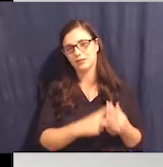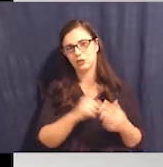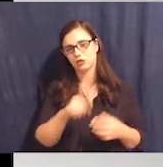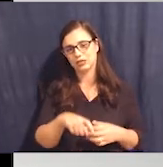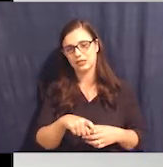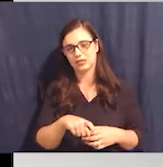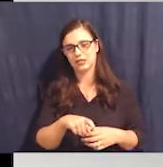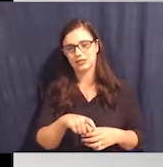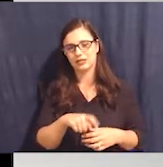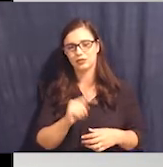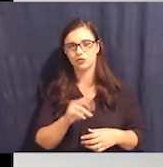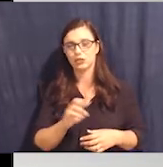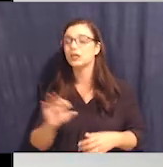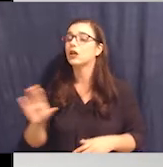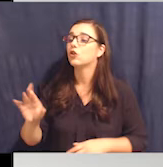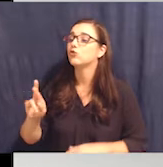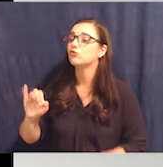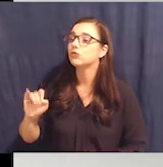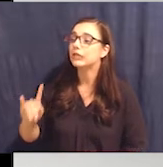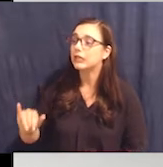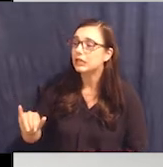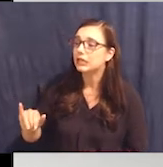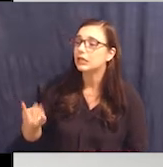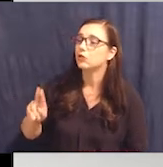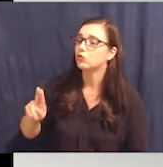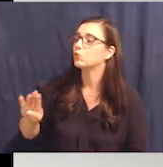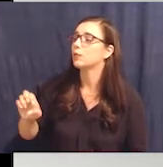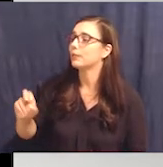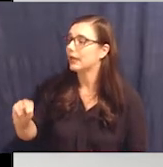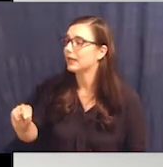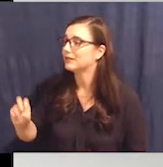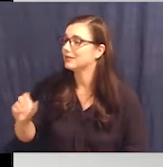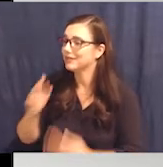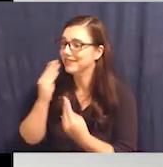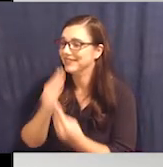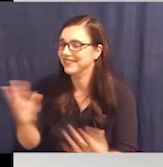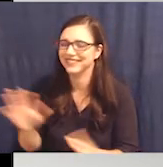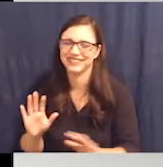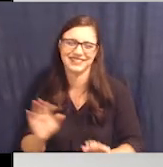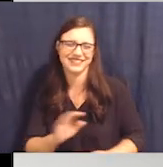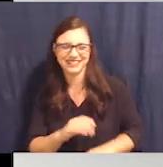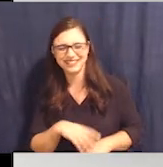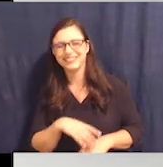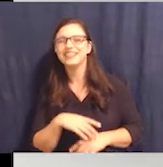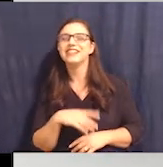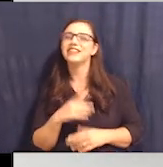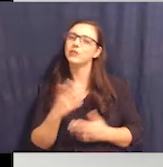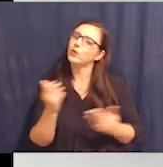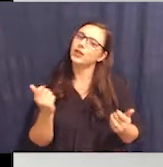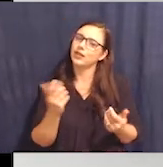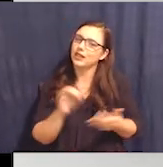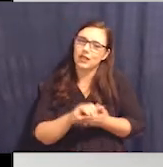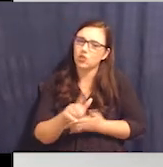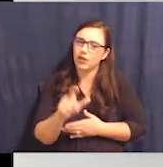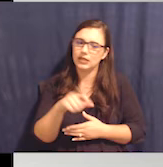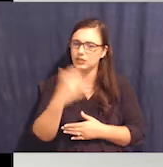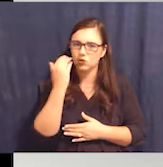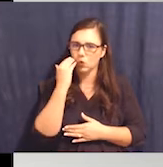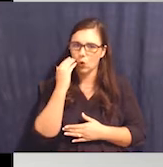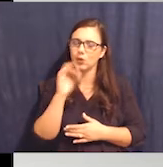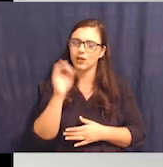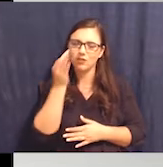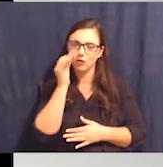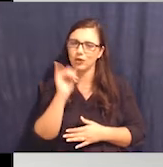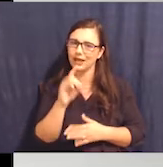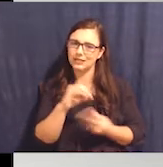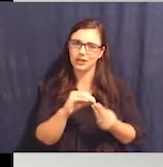Trust. That's all the information That's Ricky Rubin Special Needs. That's all they need to know, and you can give them the federal